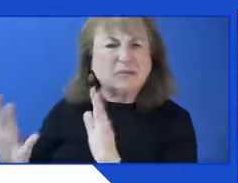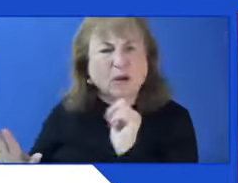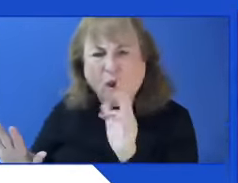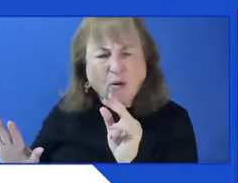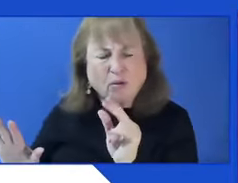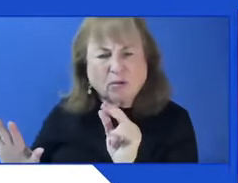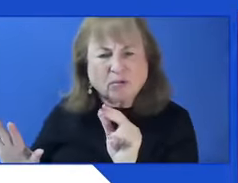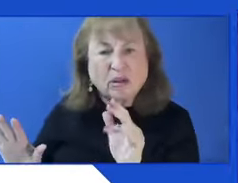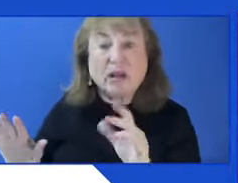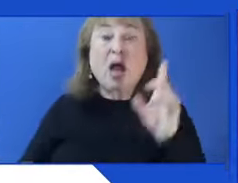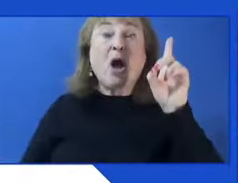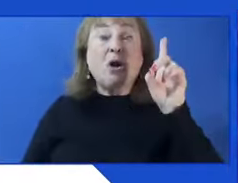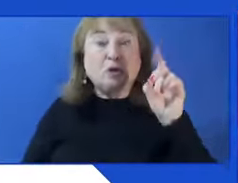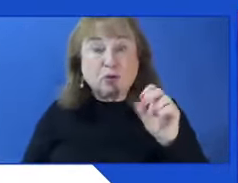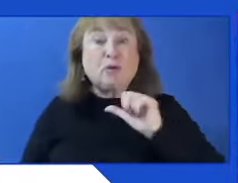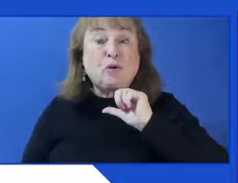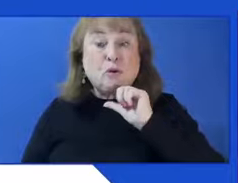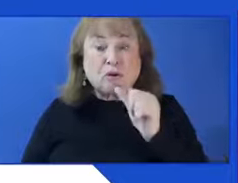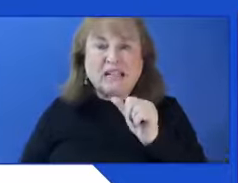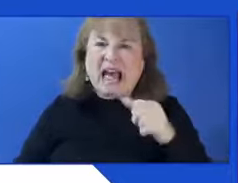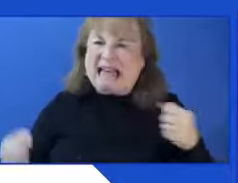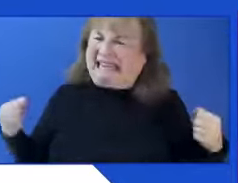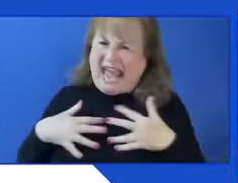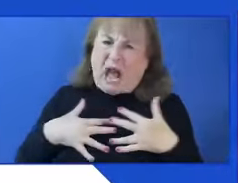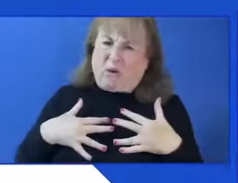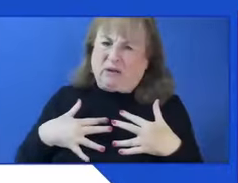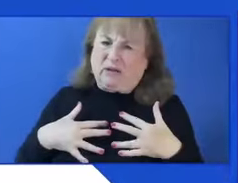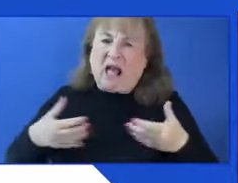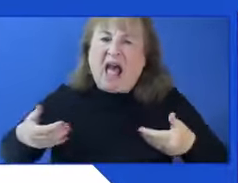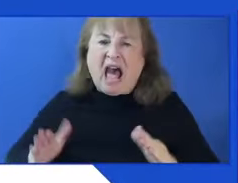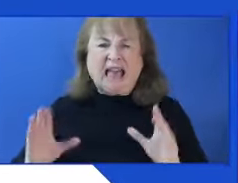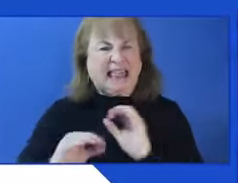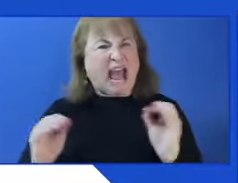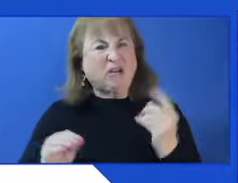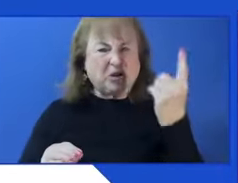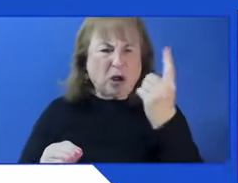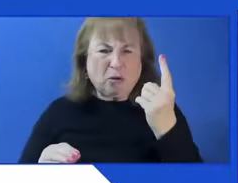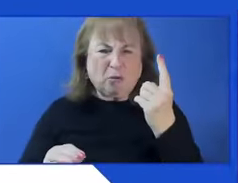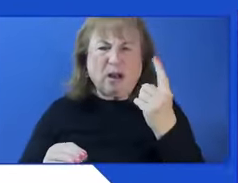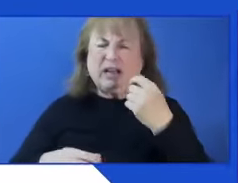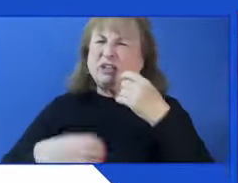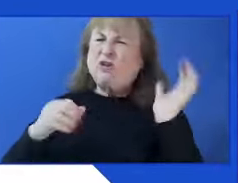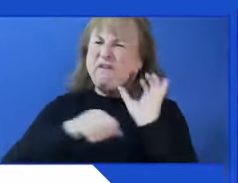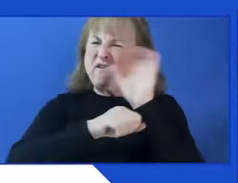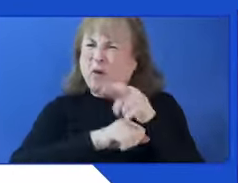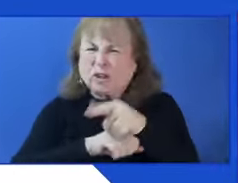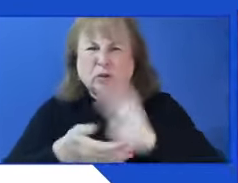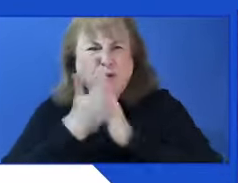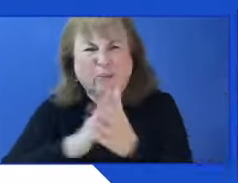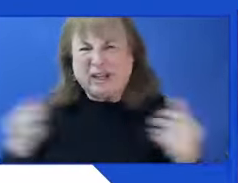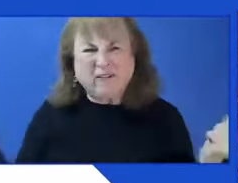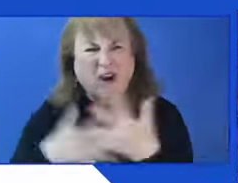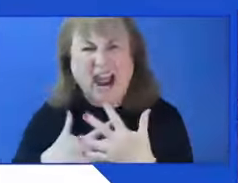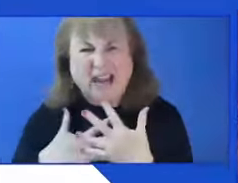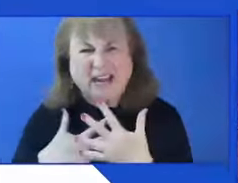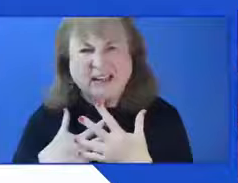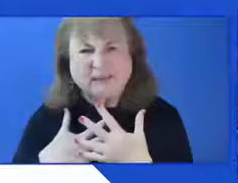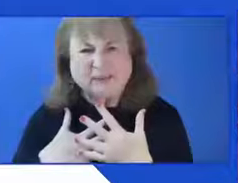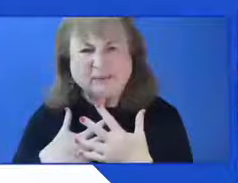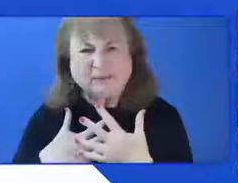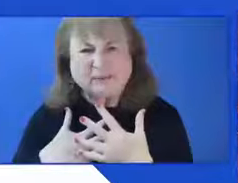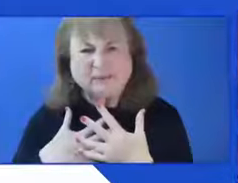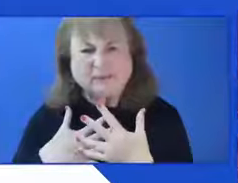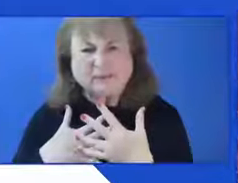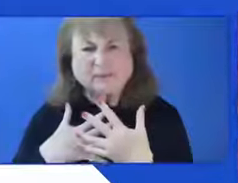But do not cower. Allow no one to make you afraid.